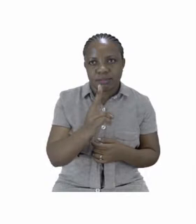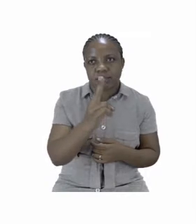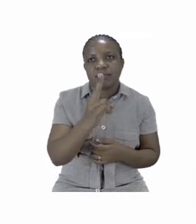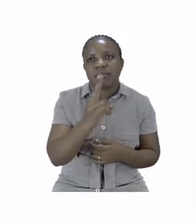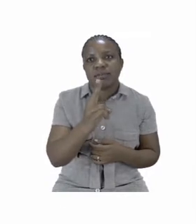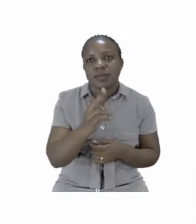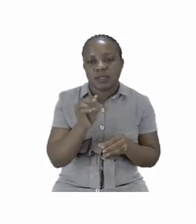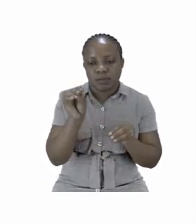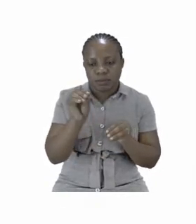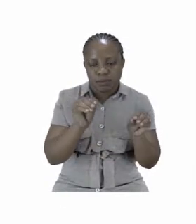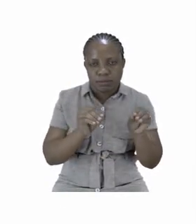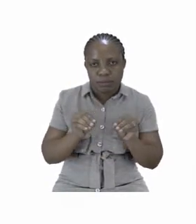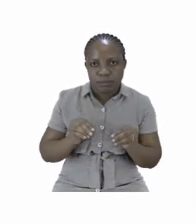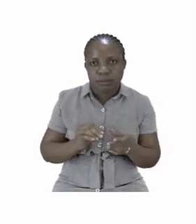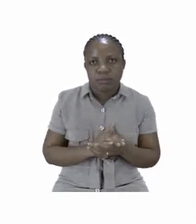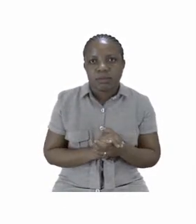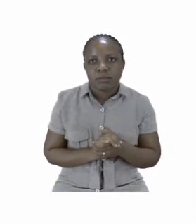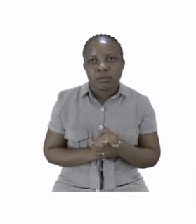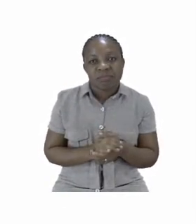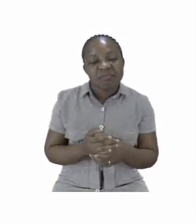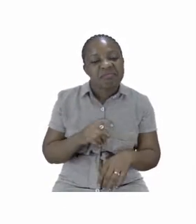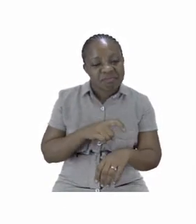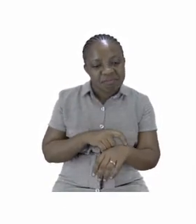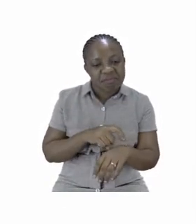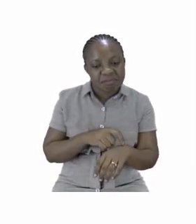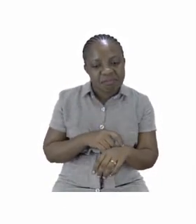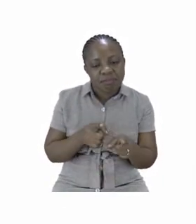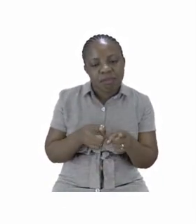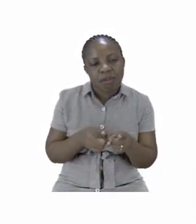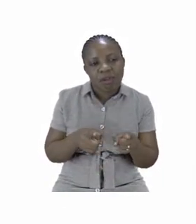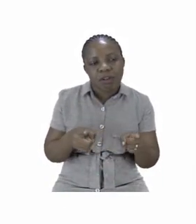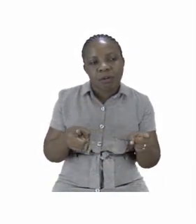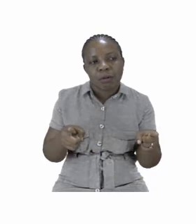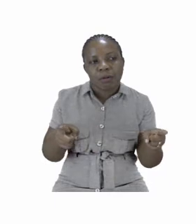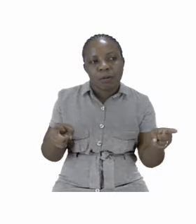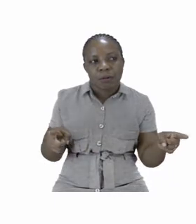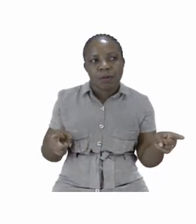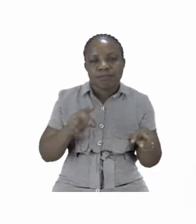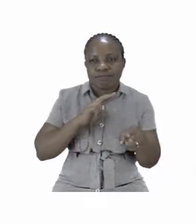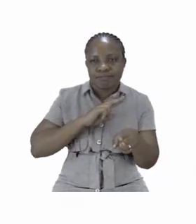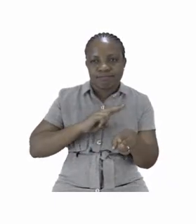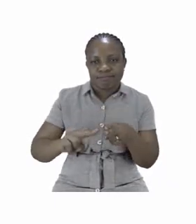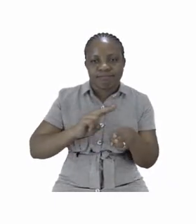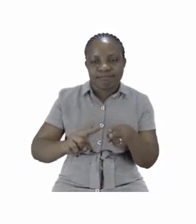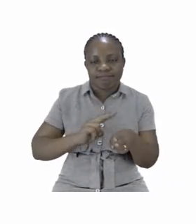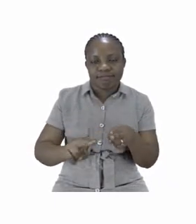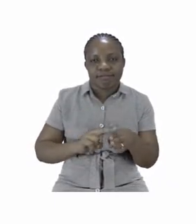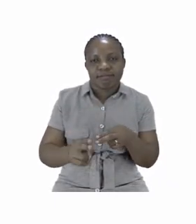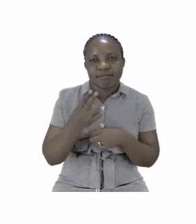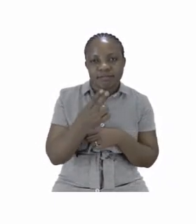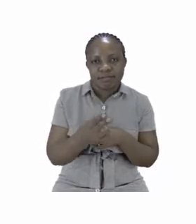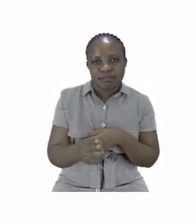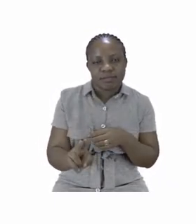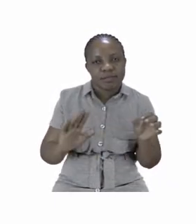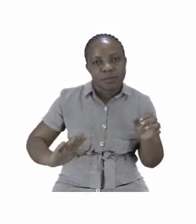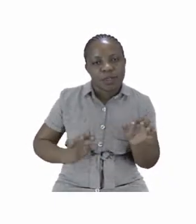Now, this is going to take you a little bit of time, so don't rush it all. We want a beautiful,